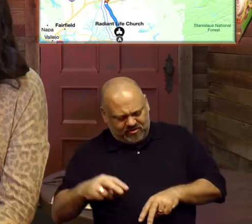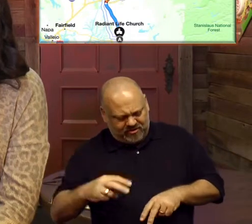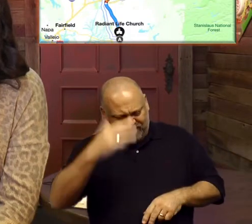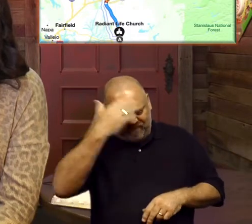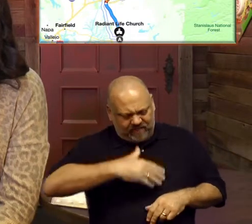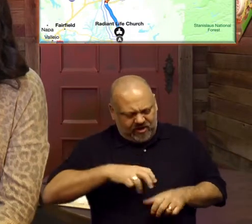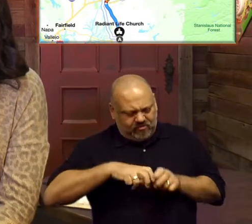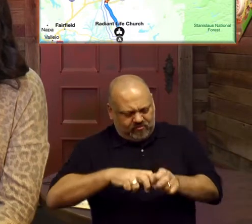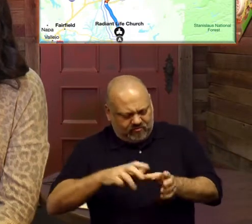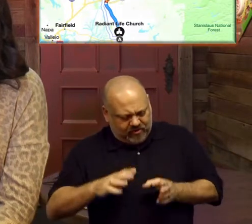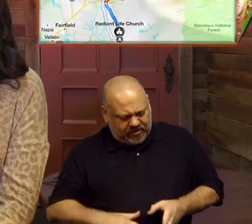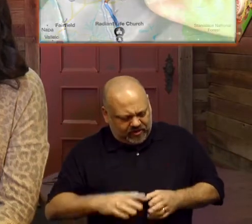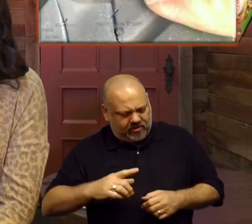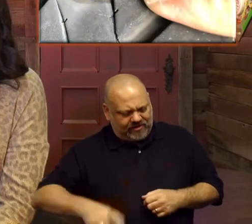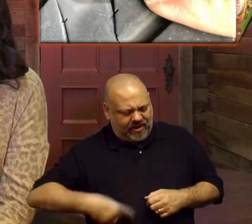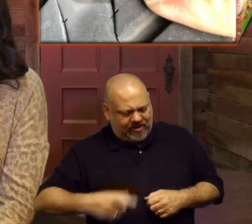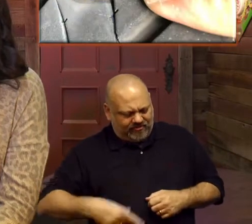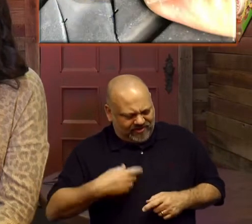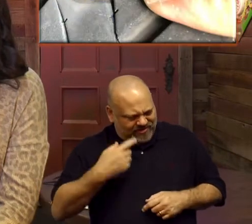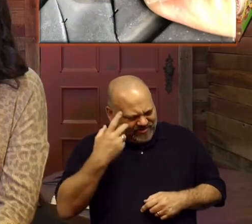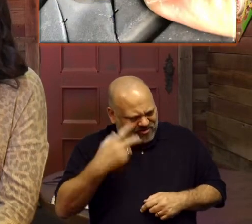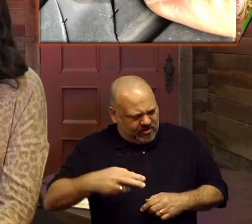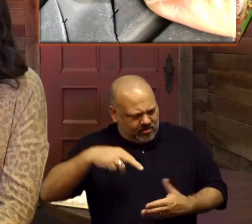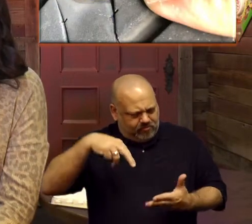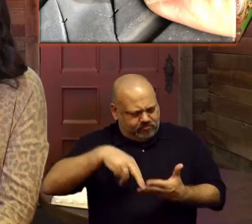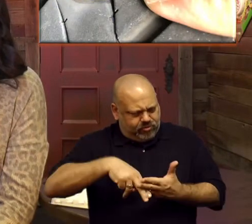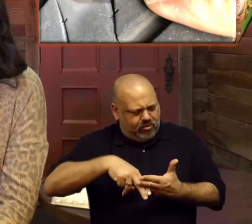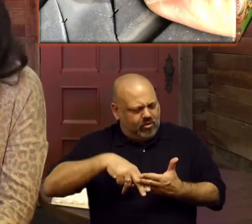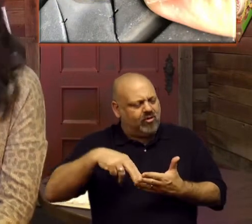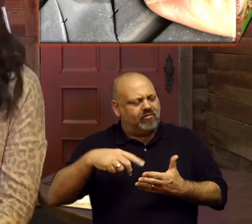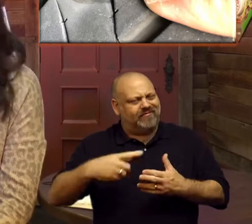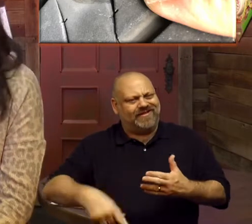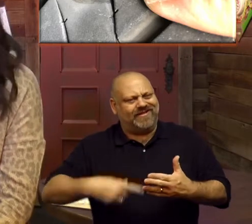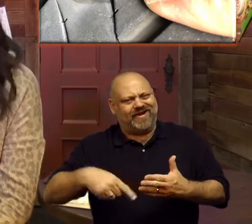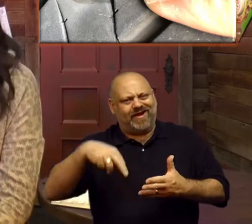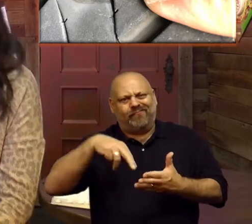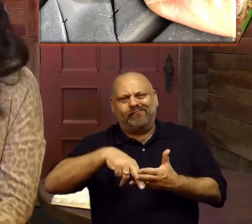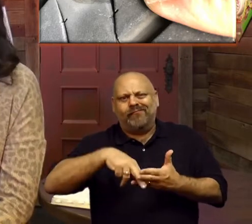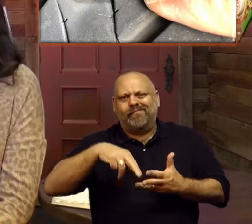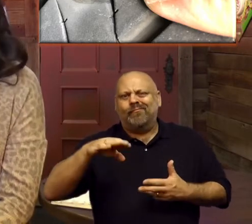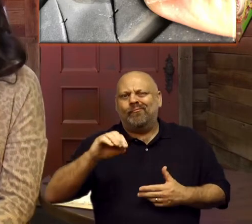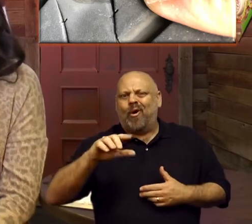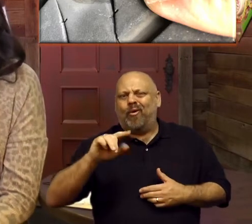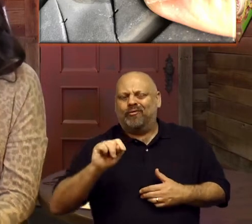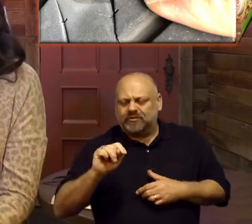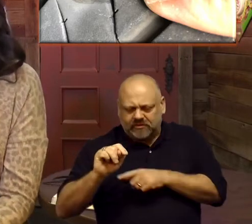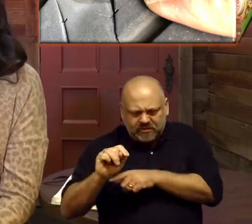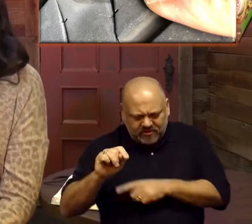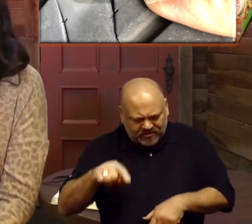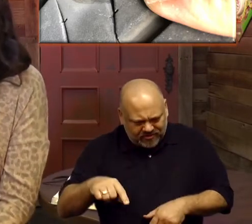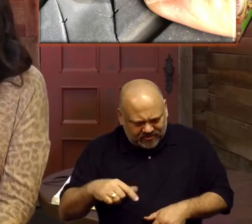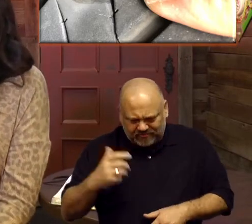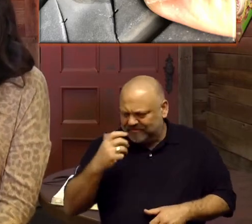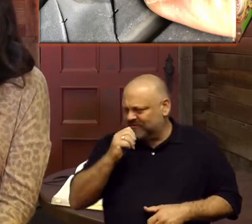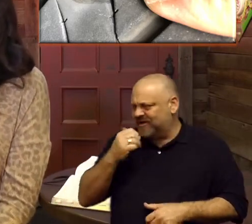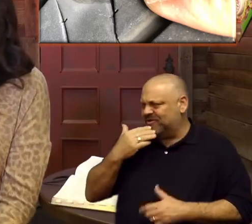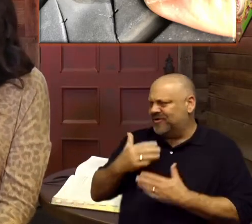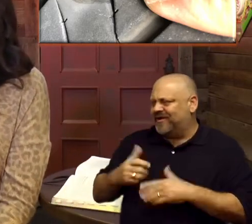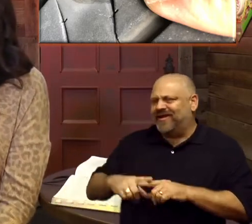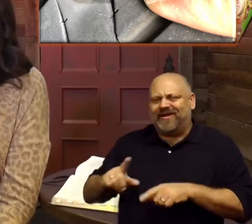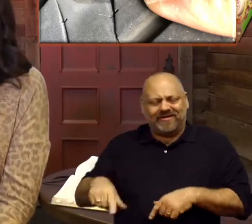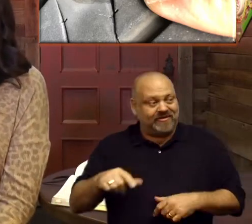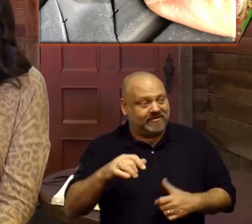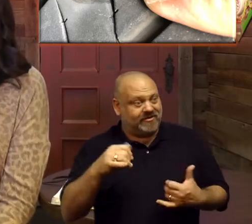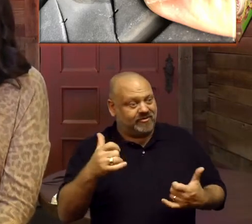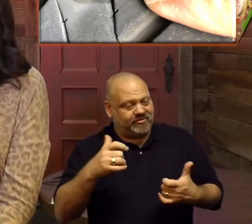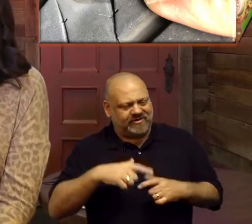and I saw this bolt sticking out of my tire. This is not good. It was a pretty good sized bolt. And I said, hey,